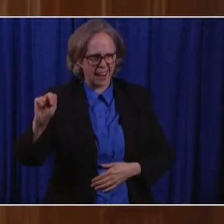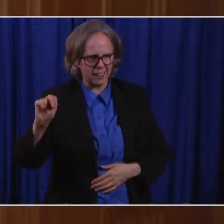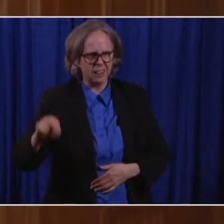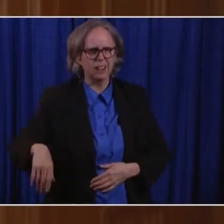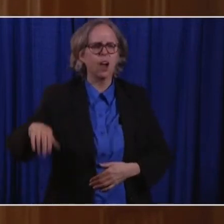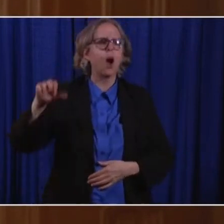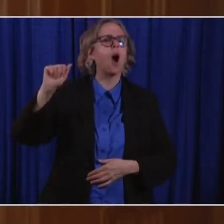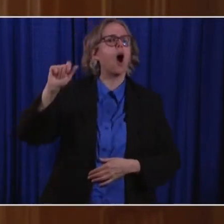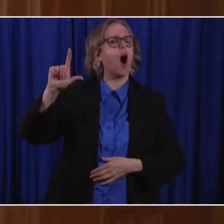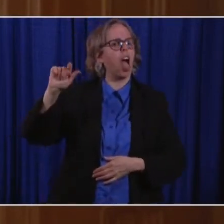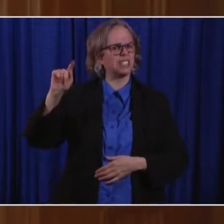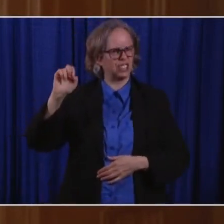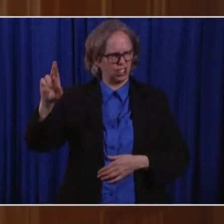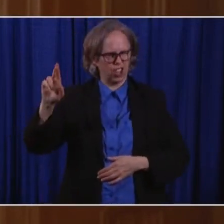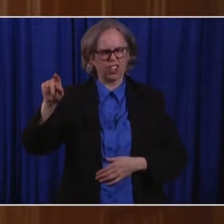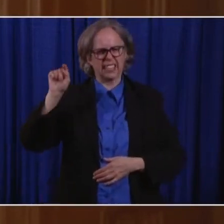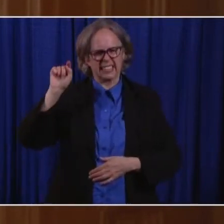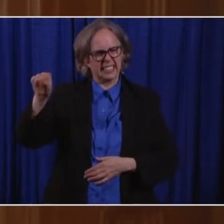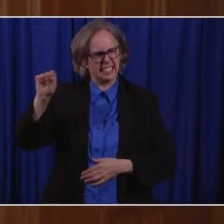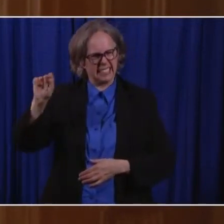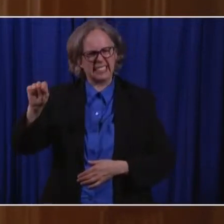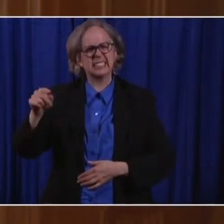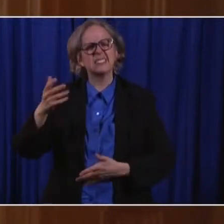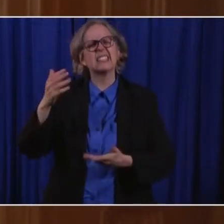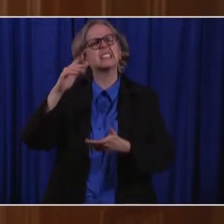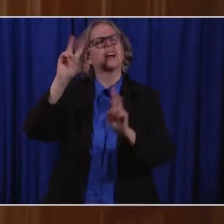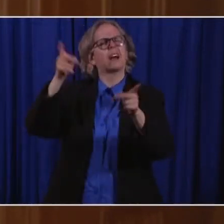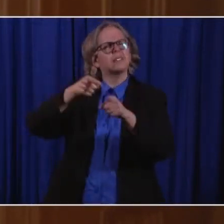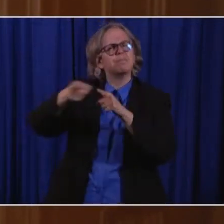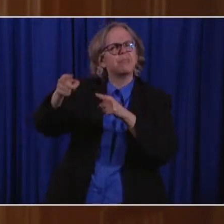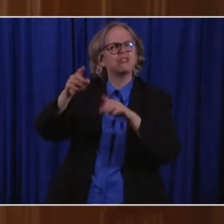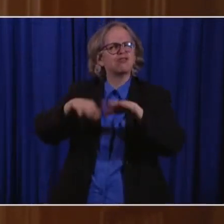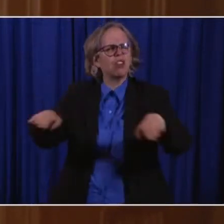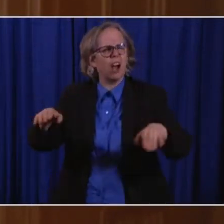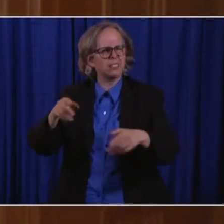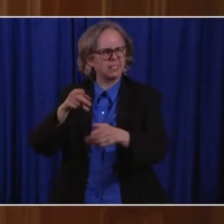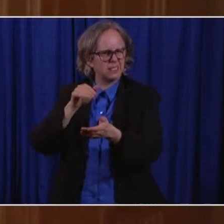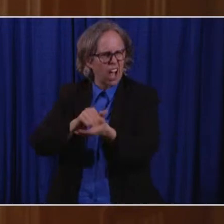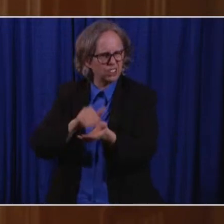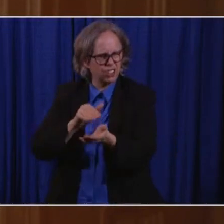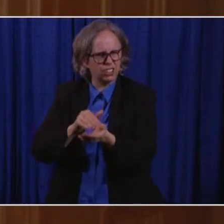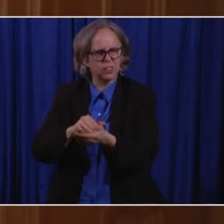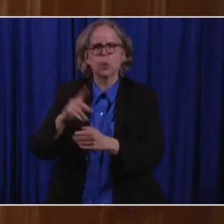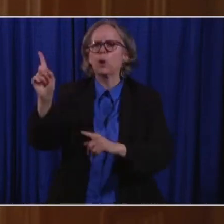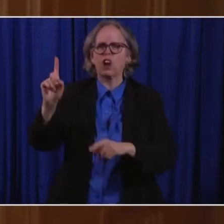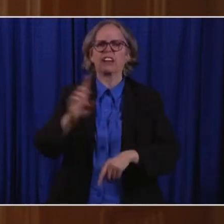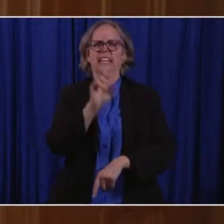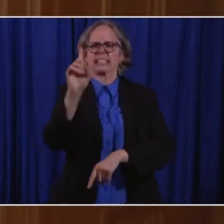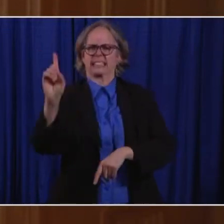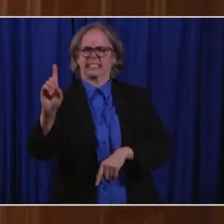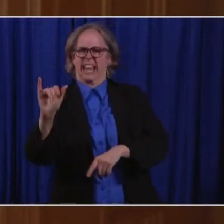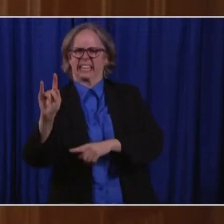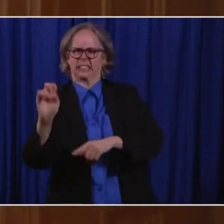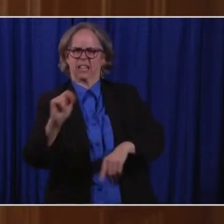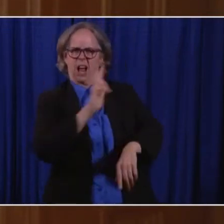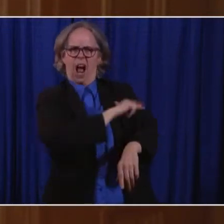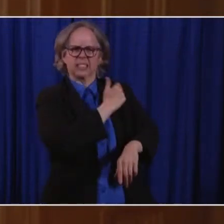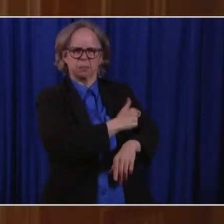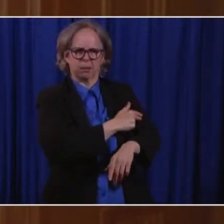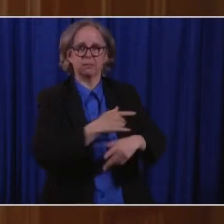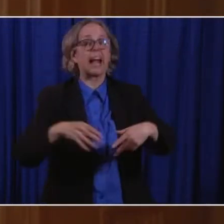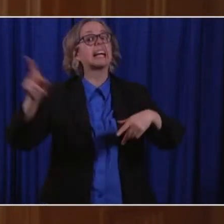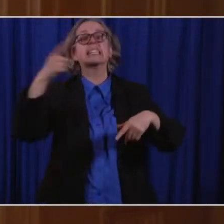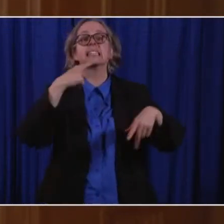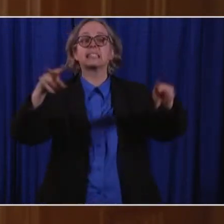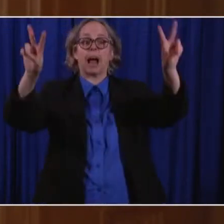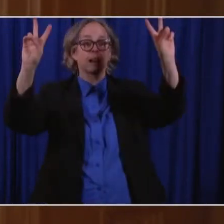Dayton Children's, vaccinating children will help us beat back the virus even further. And I quote, "The way we're